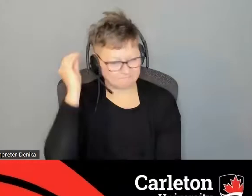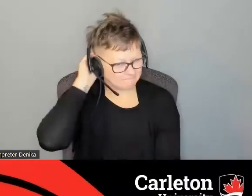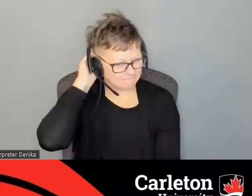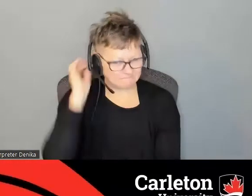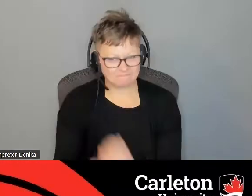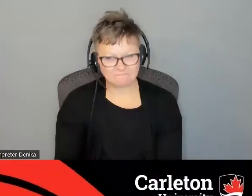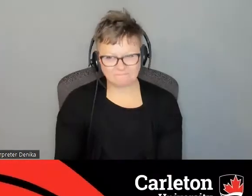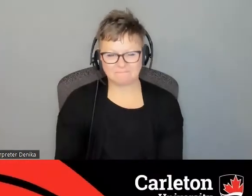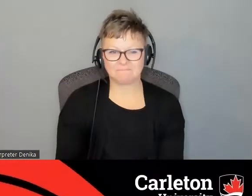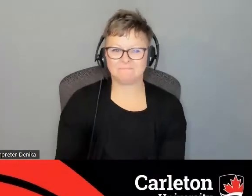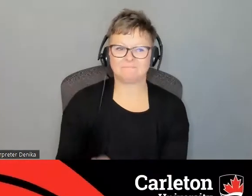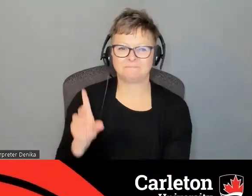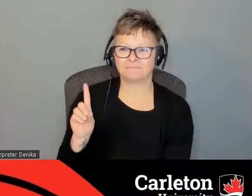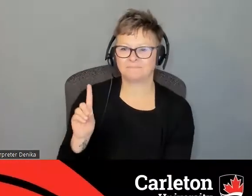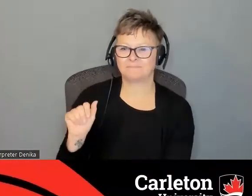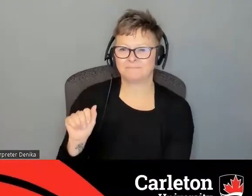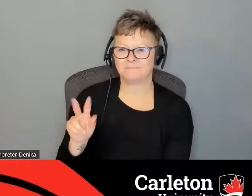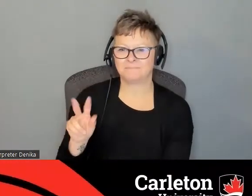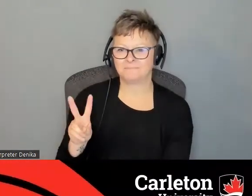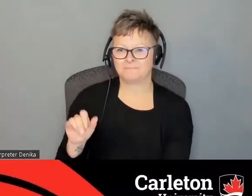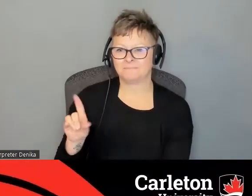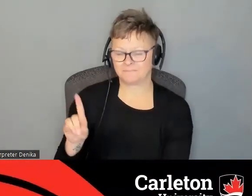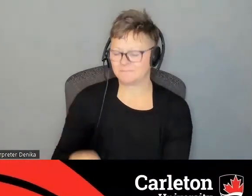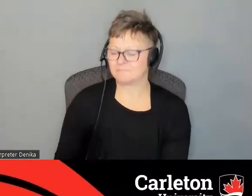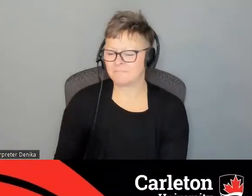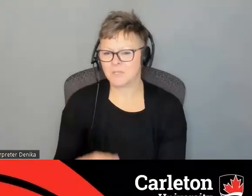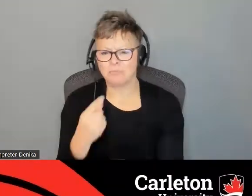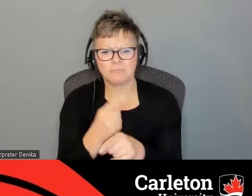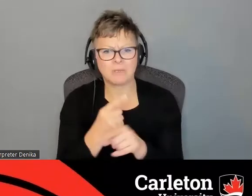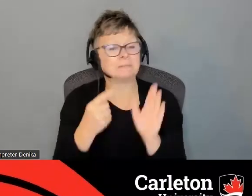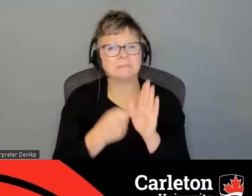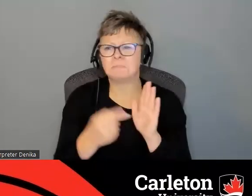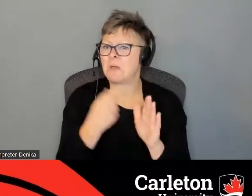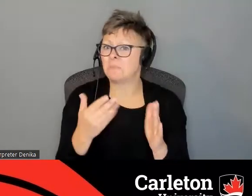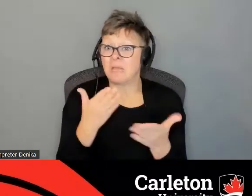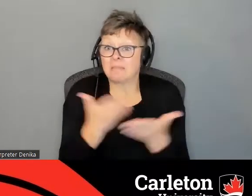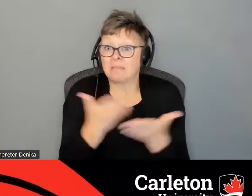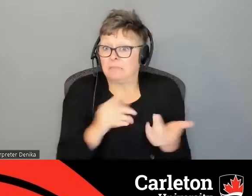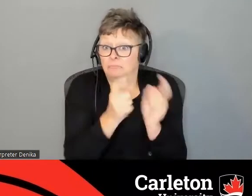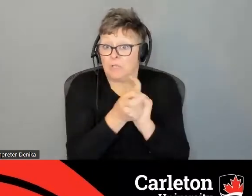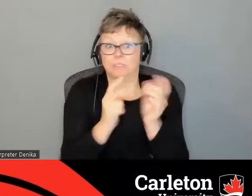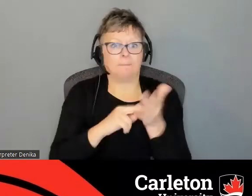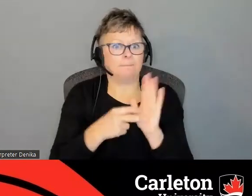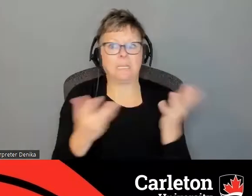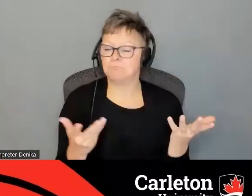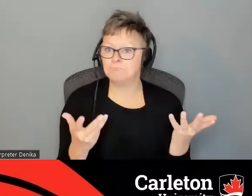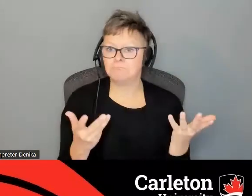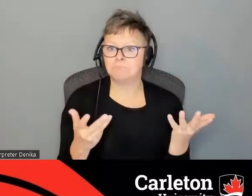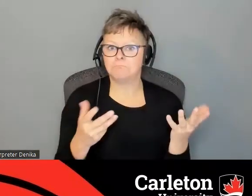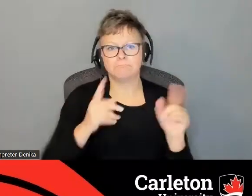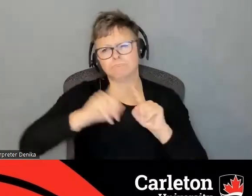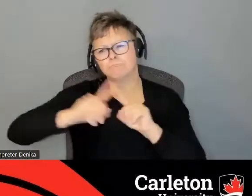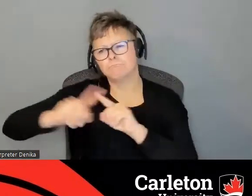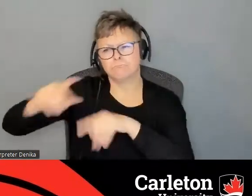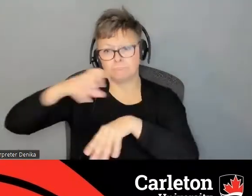over time things change. So in fact, now we're in a situation where all of those platforms have captions built